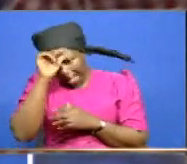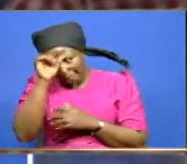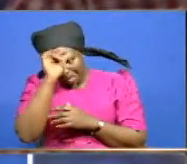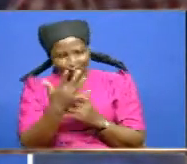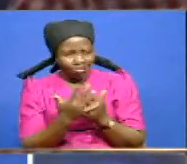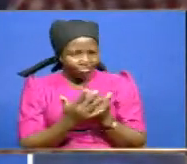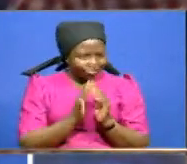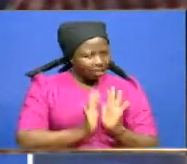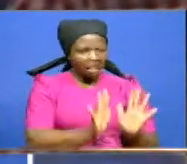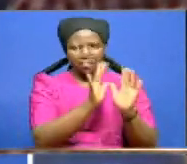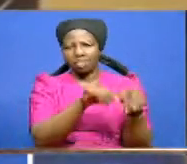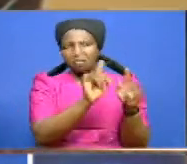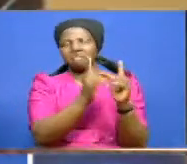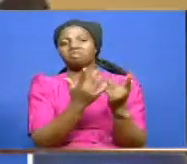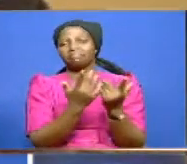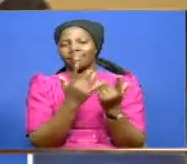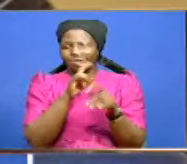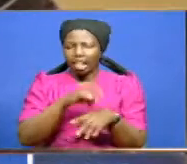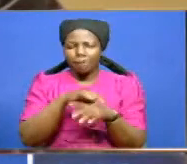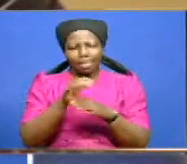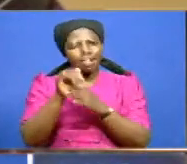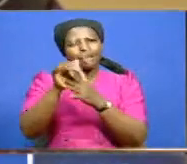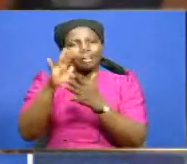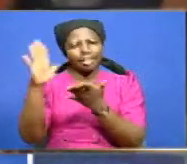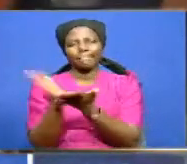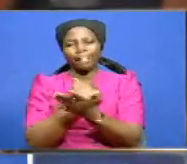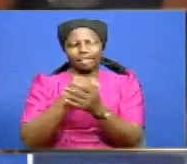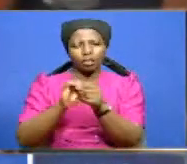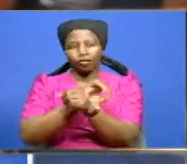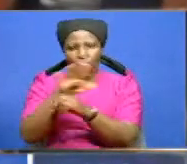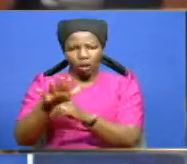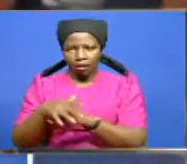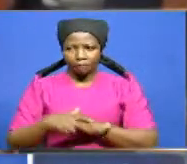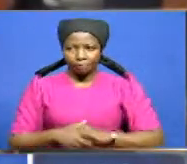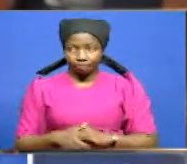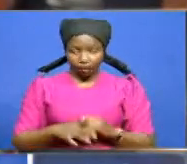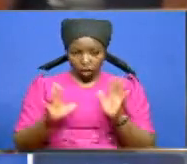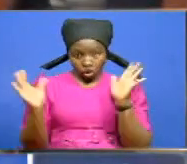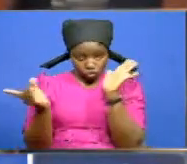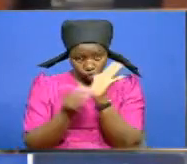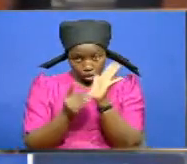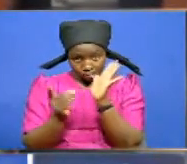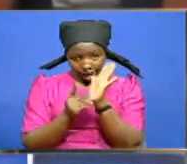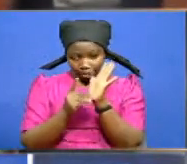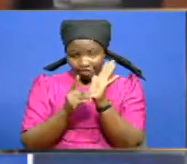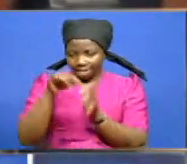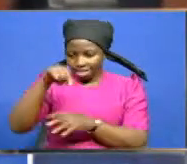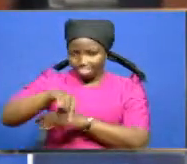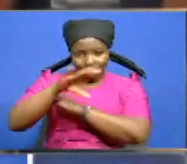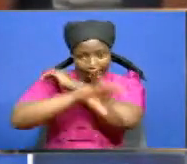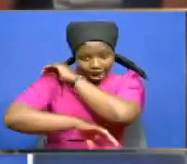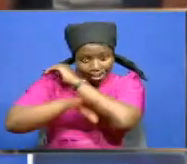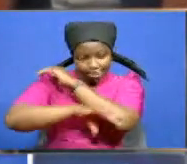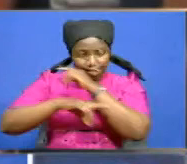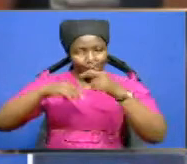the fight against the coronavirus pandemic. Doctors across this country today